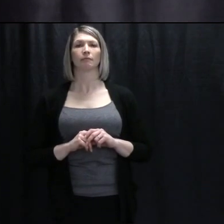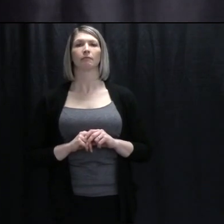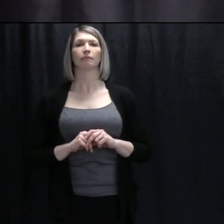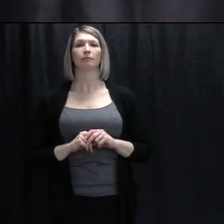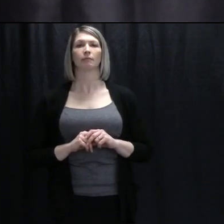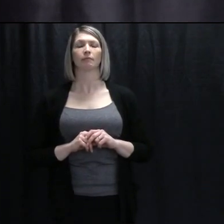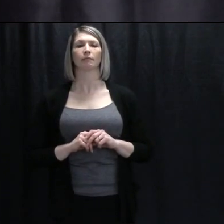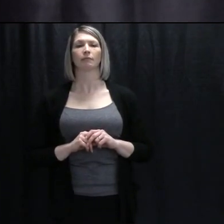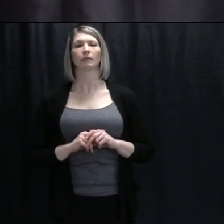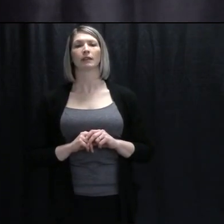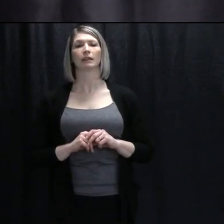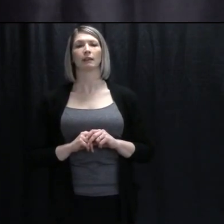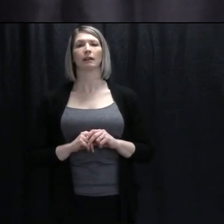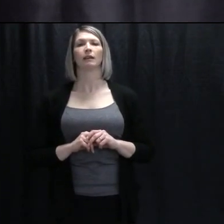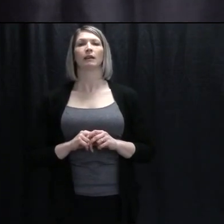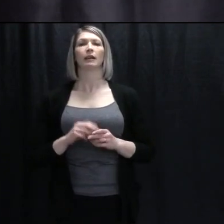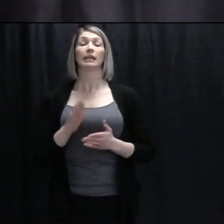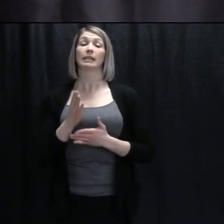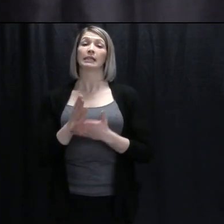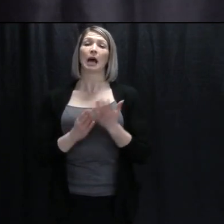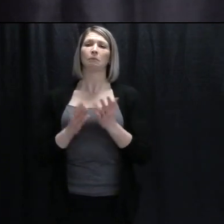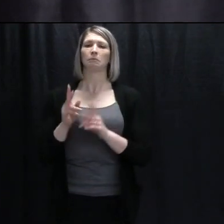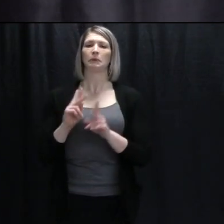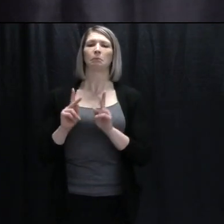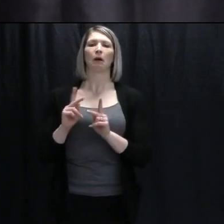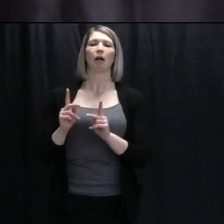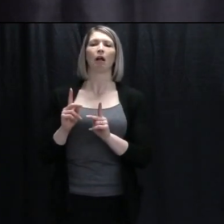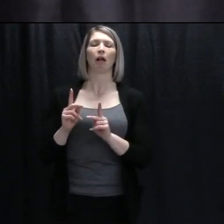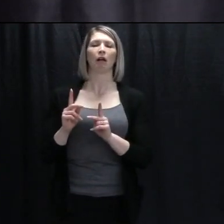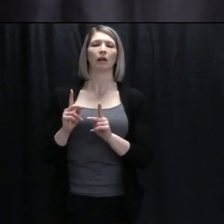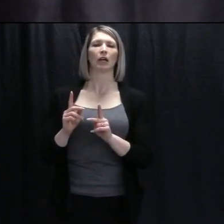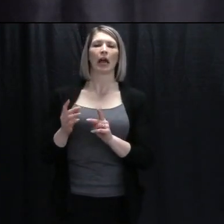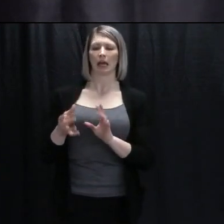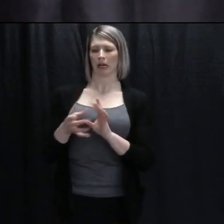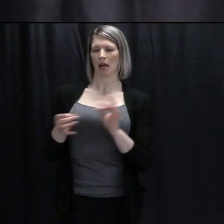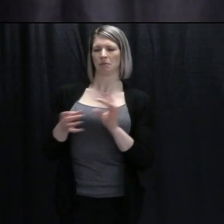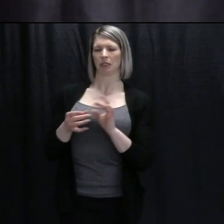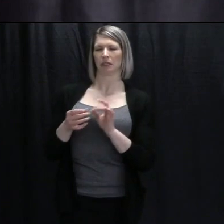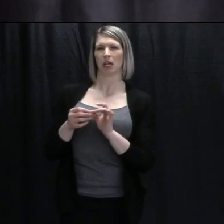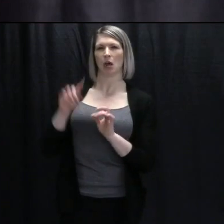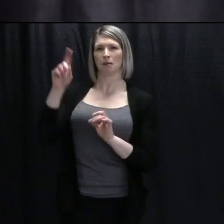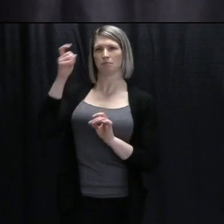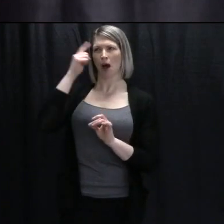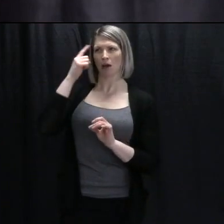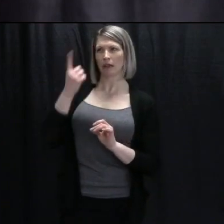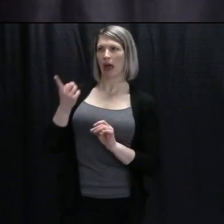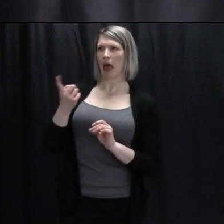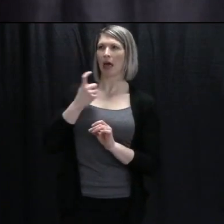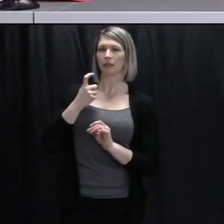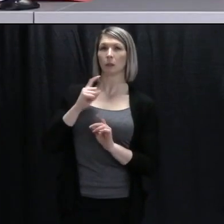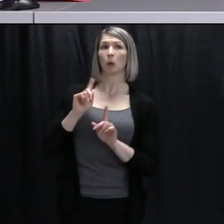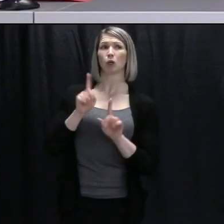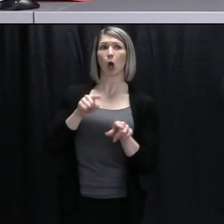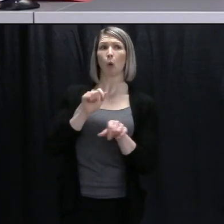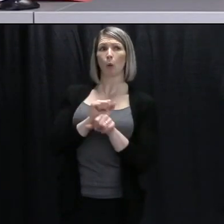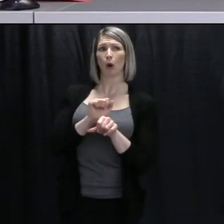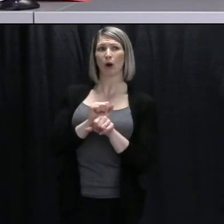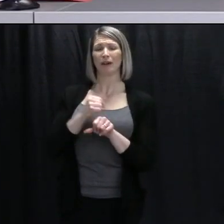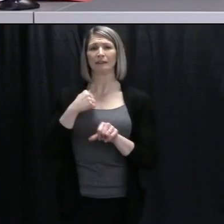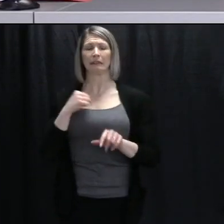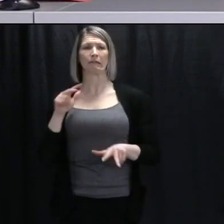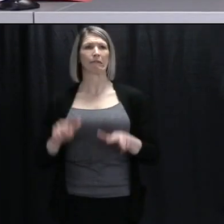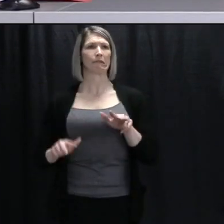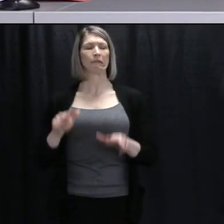what should they do if their employer still asking them to go to work, but they're having second thoughts. They don't feel comfortable doing